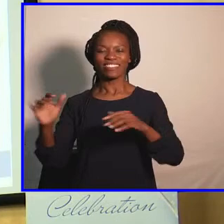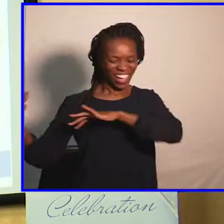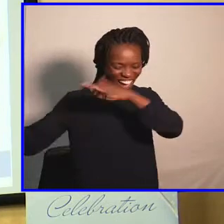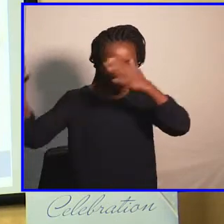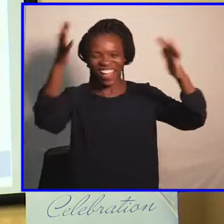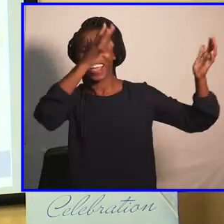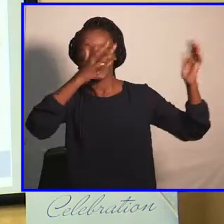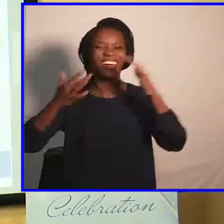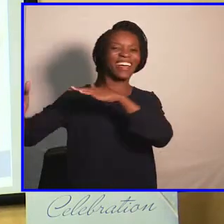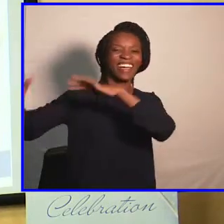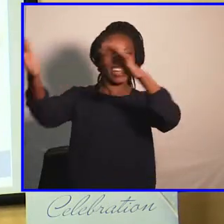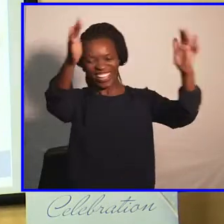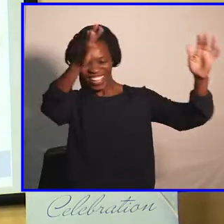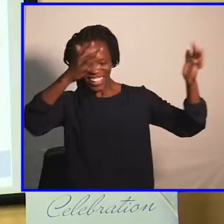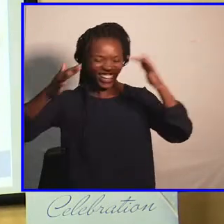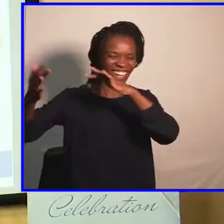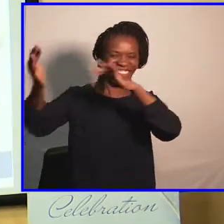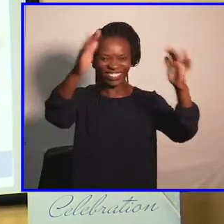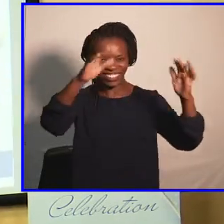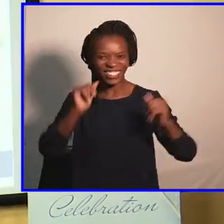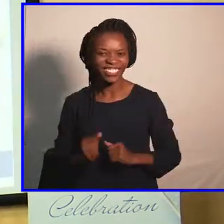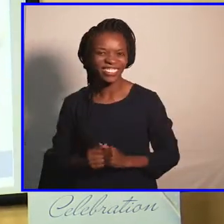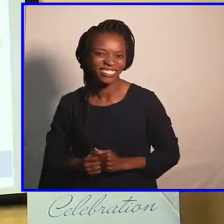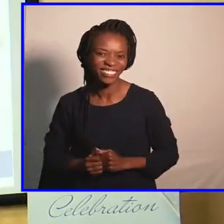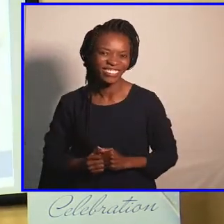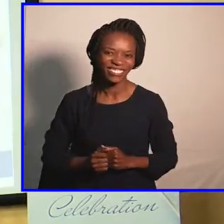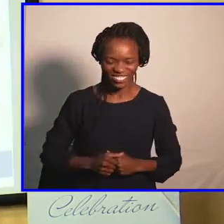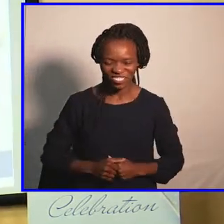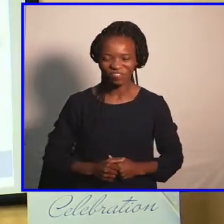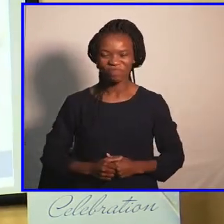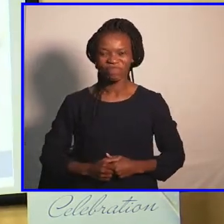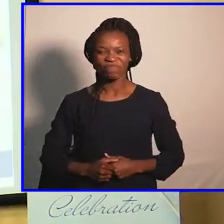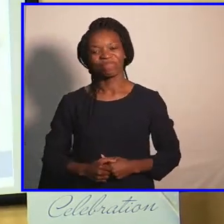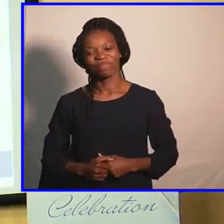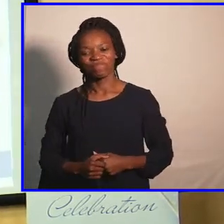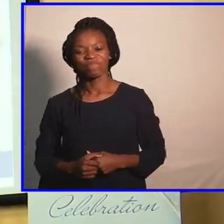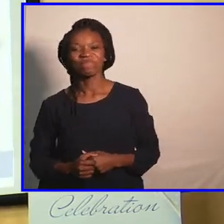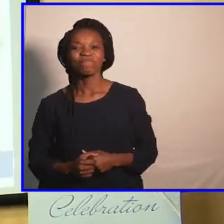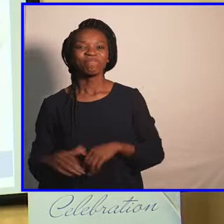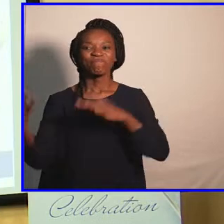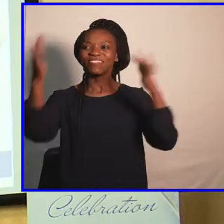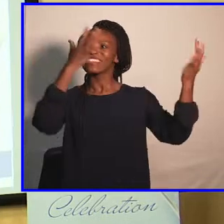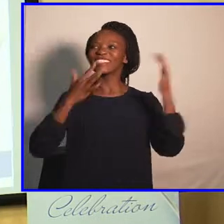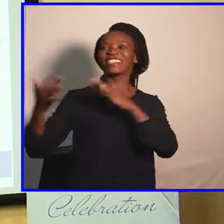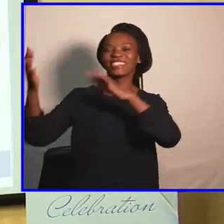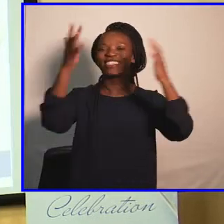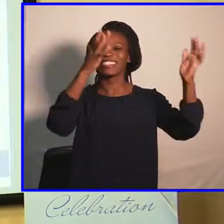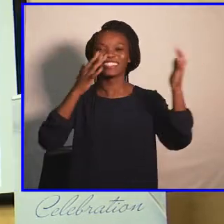halala